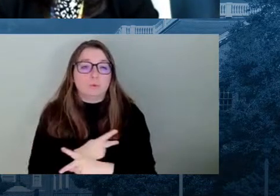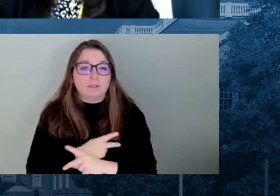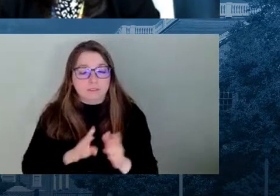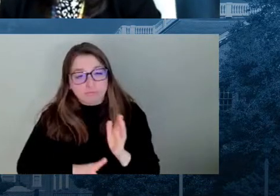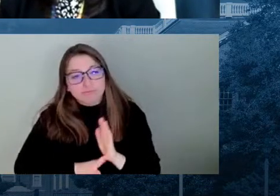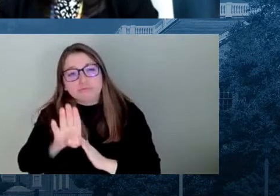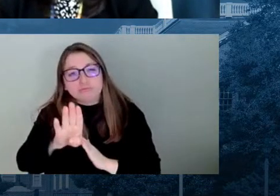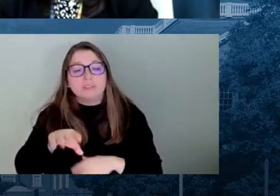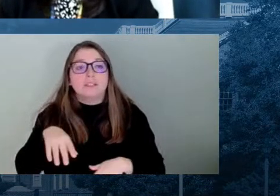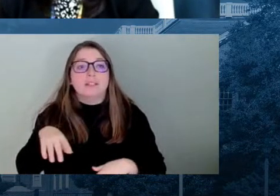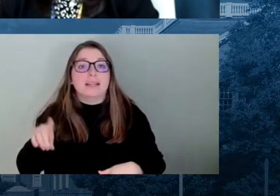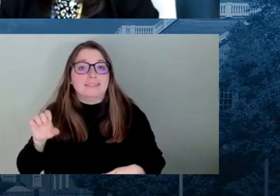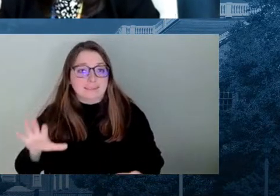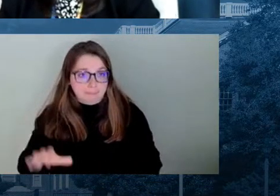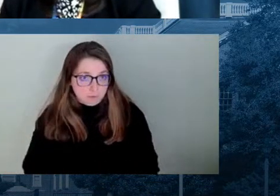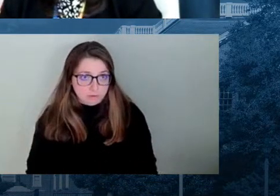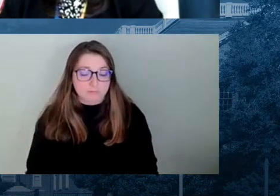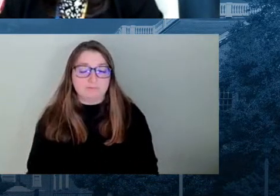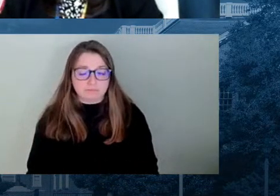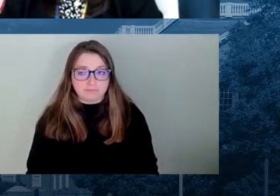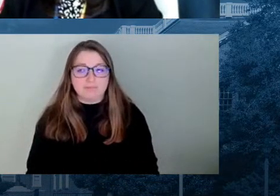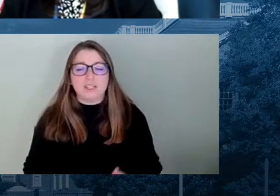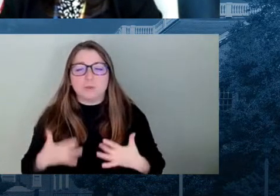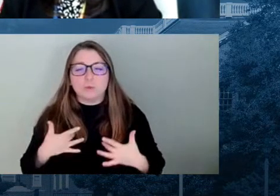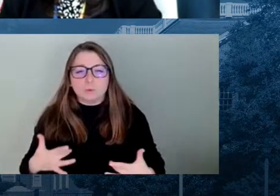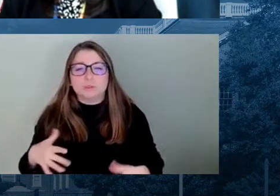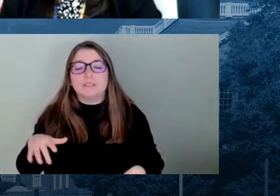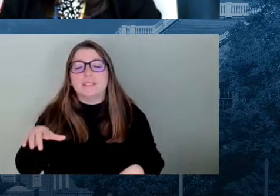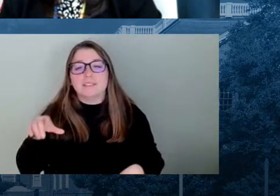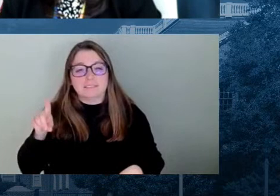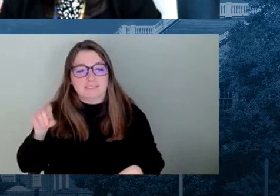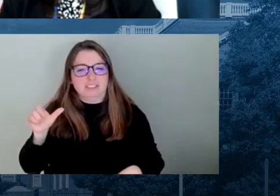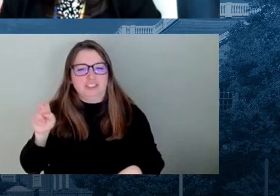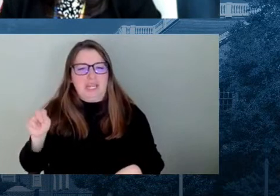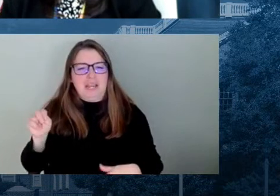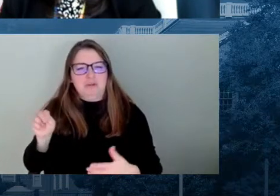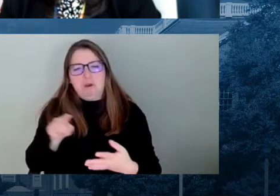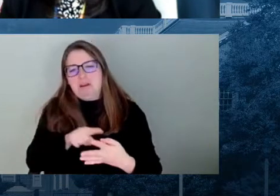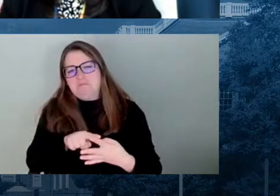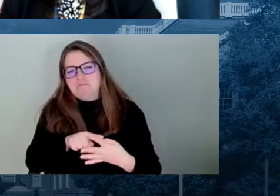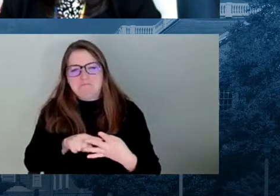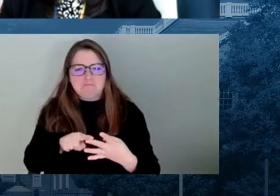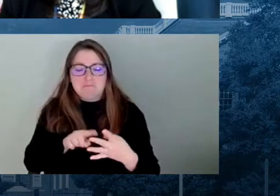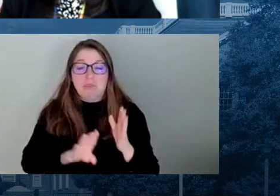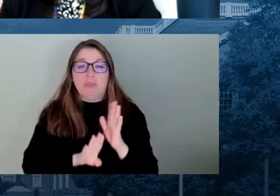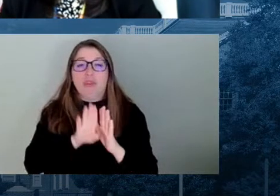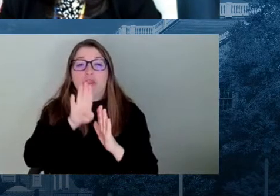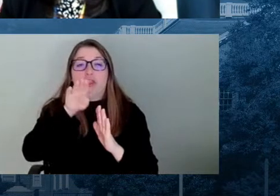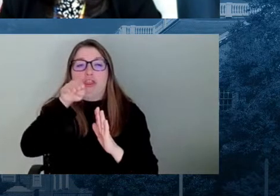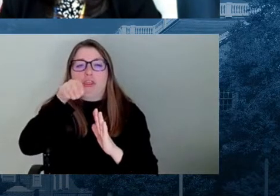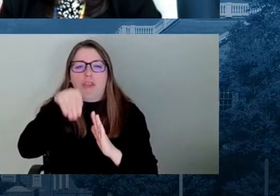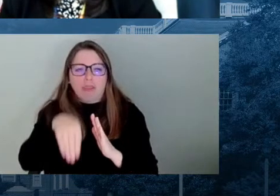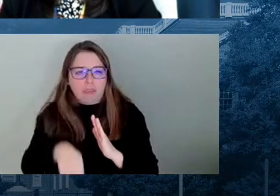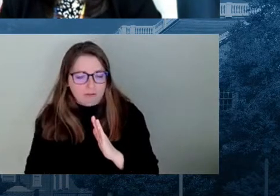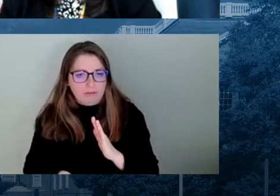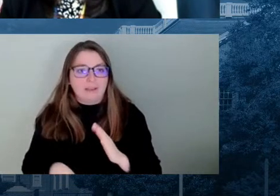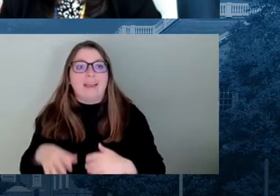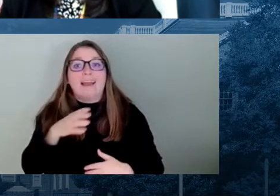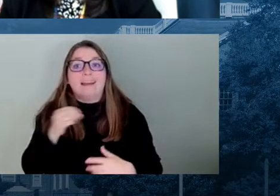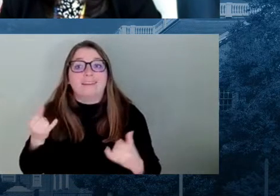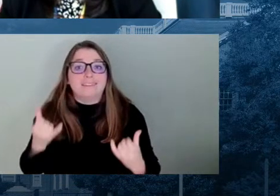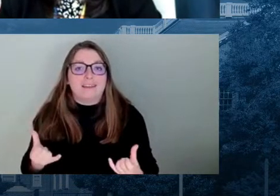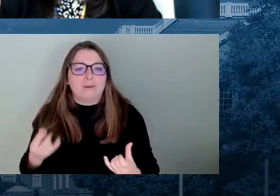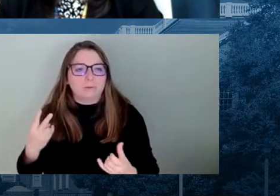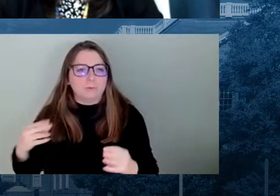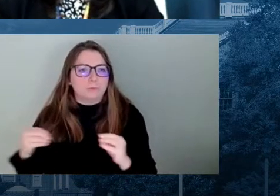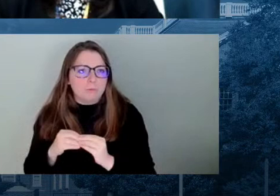you in a minute in early January. And the purpose of having this meeting is to add in two other concerns. Less of a concern